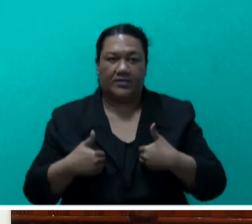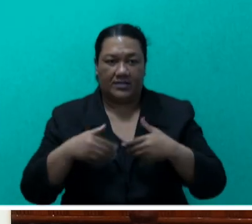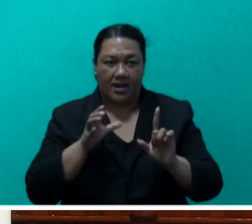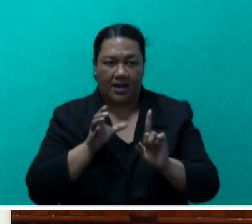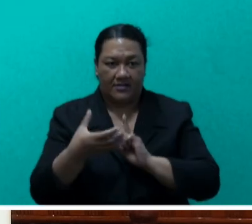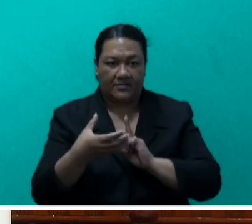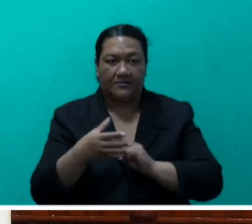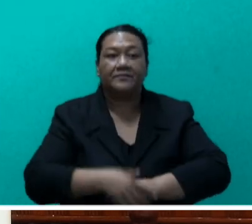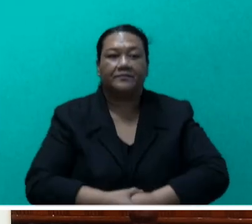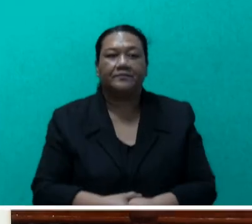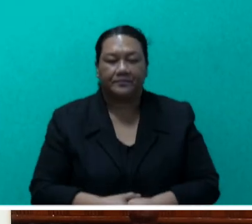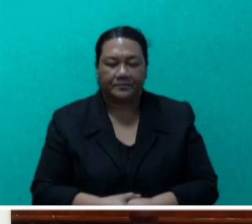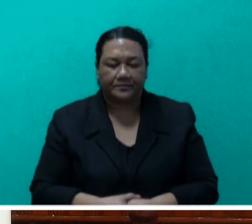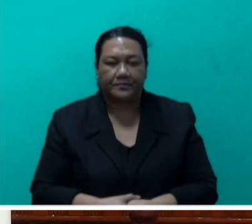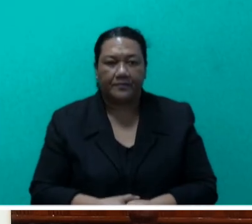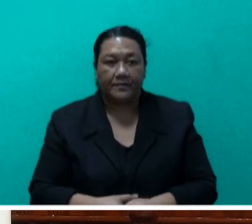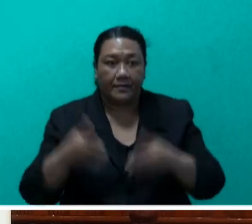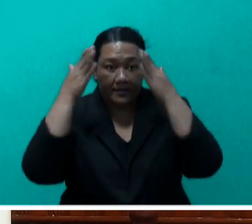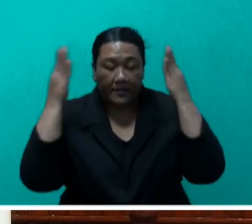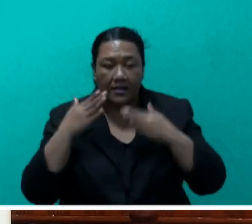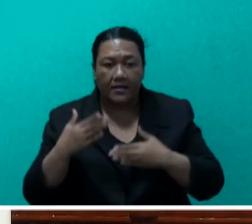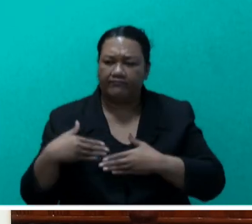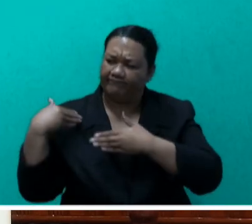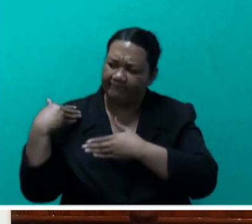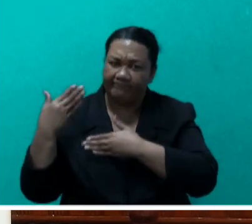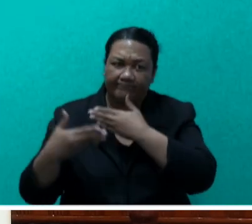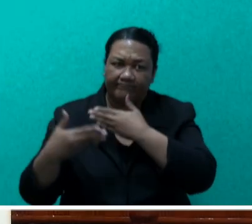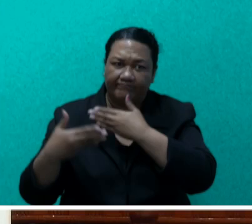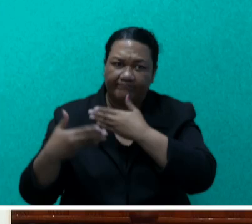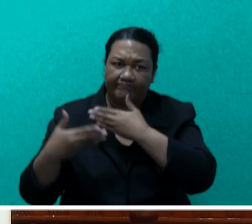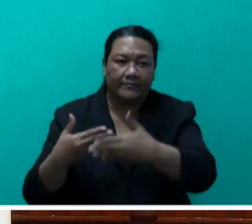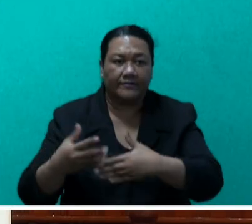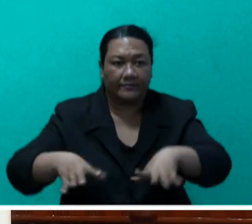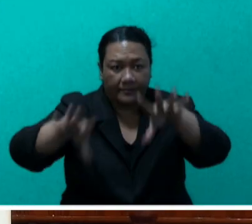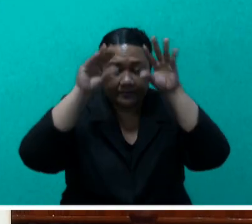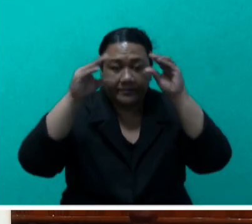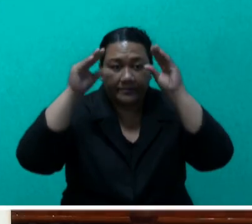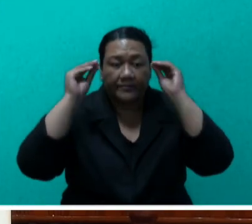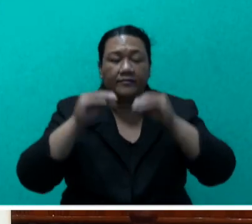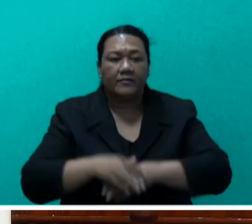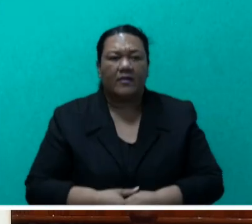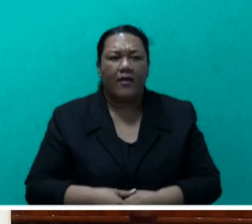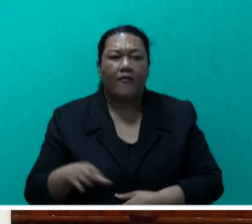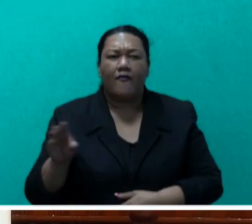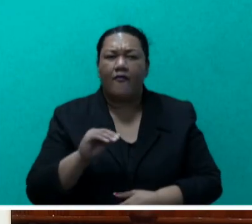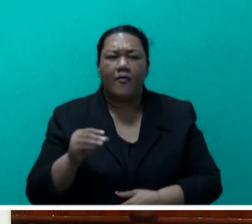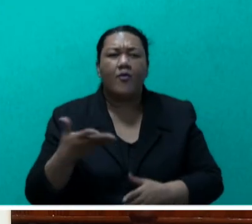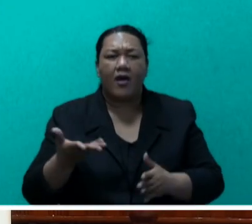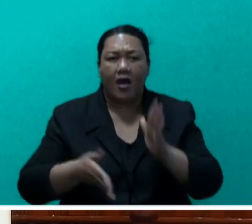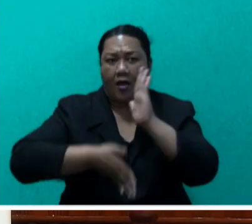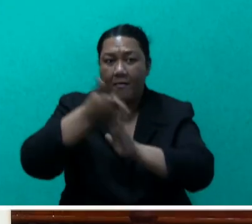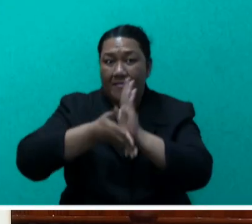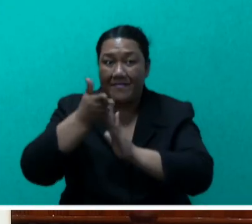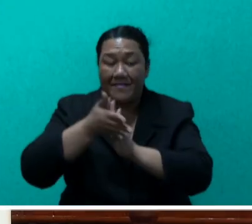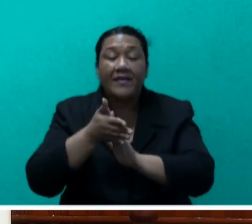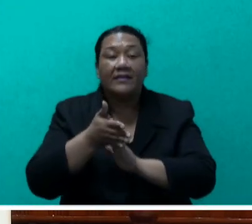Mr. Speaker, sir, over and over again, we learn from diplomats, international